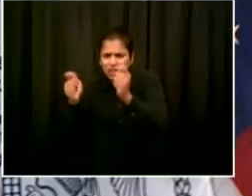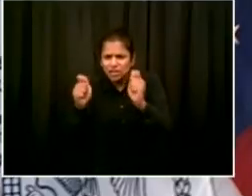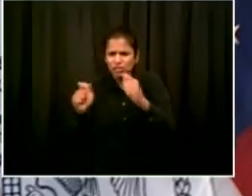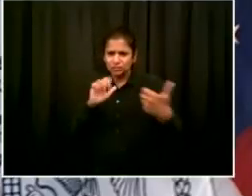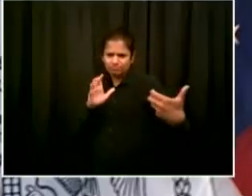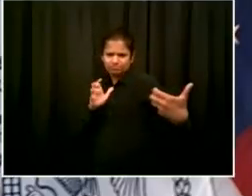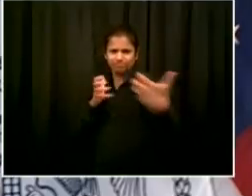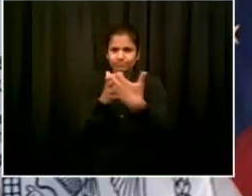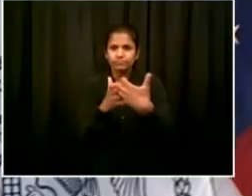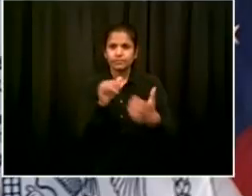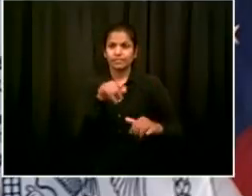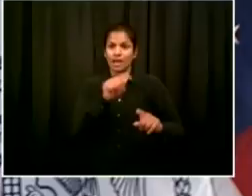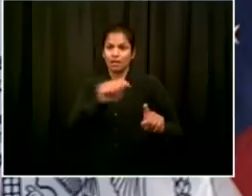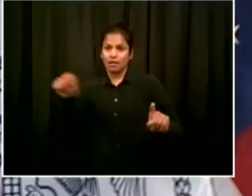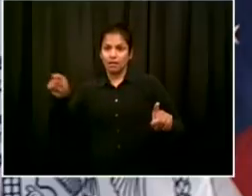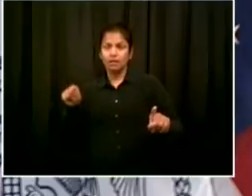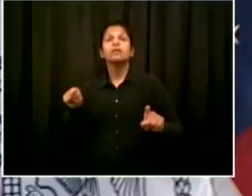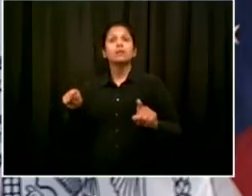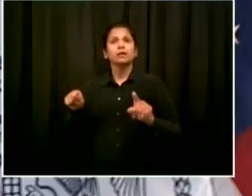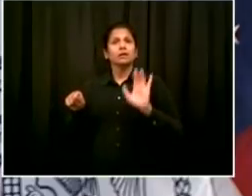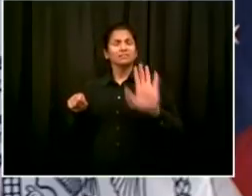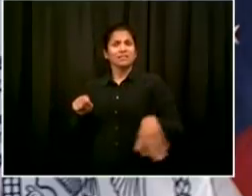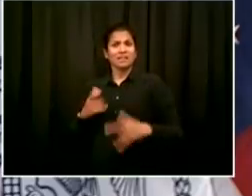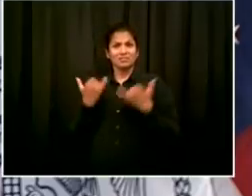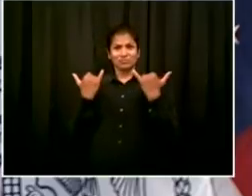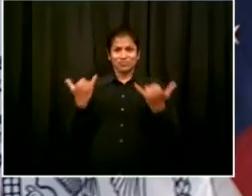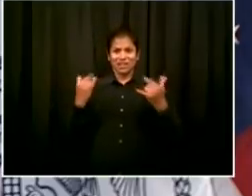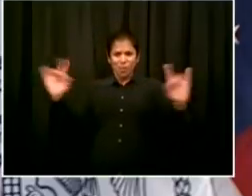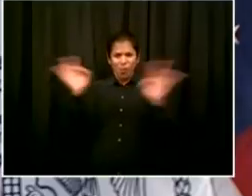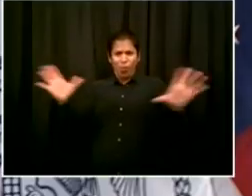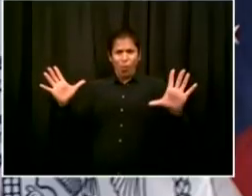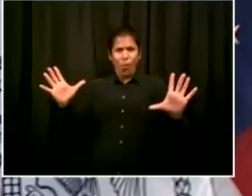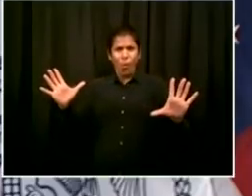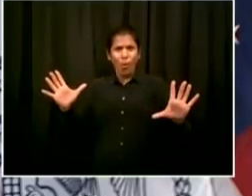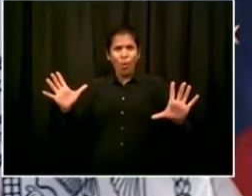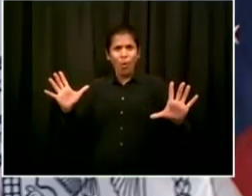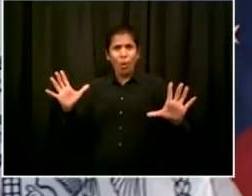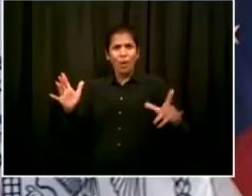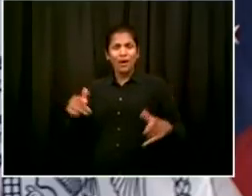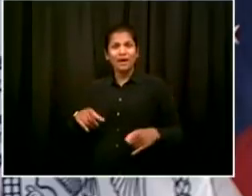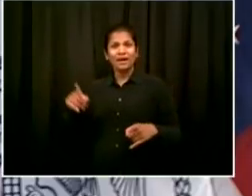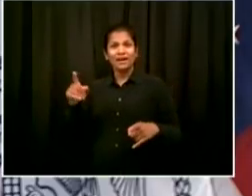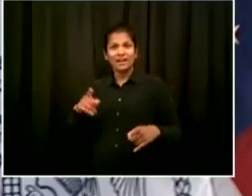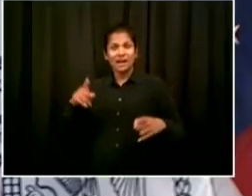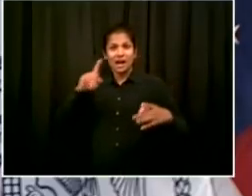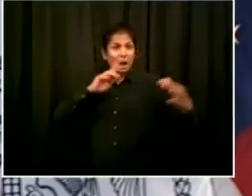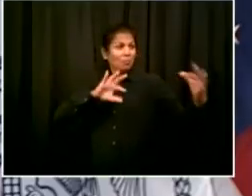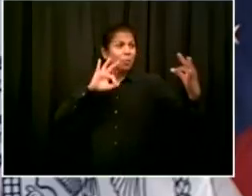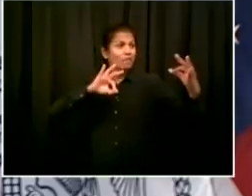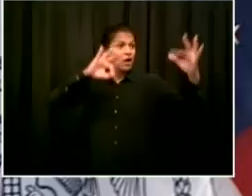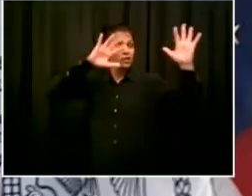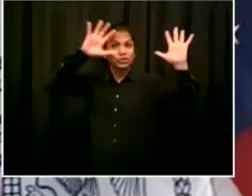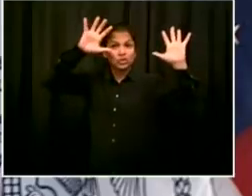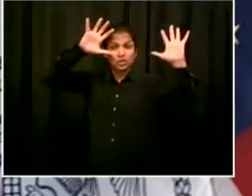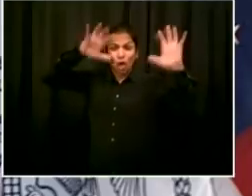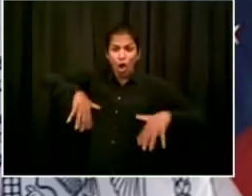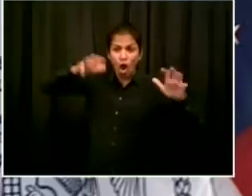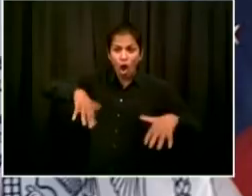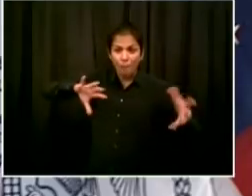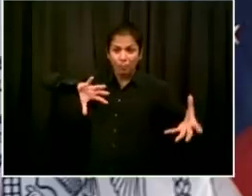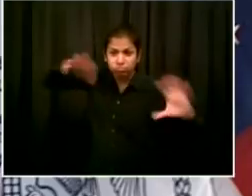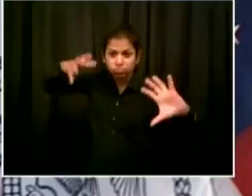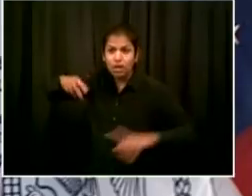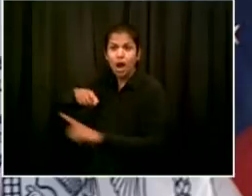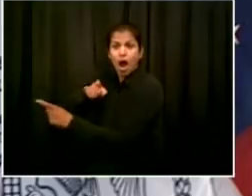a perfect storm. We have people without jobs, without school, without anything, massive pent-up frustrations.